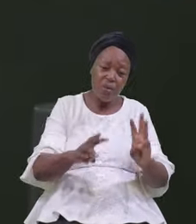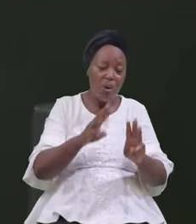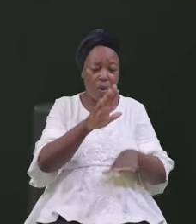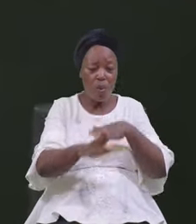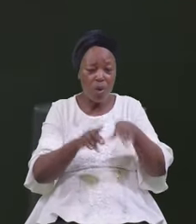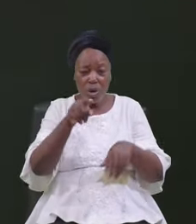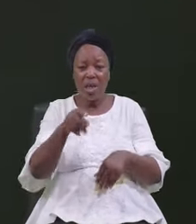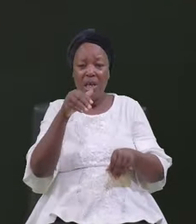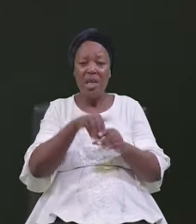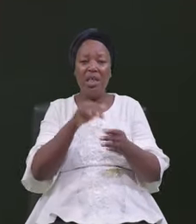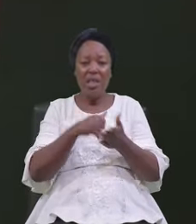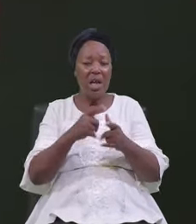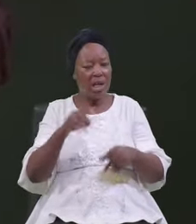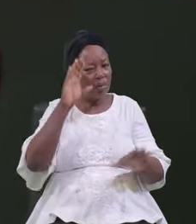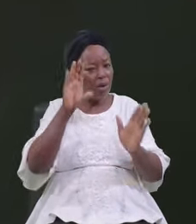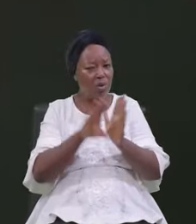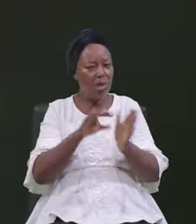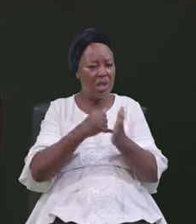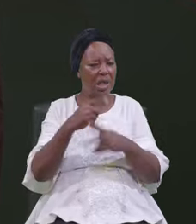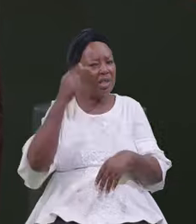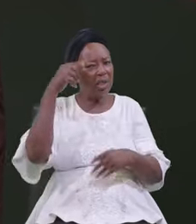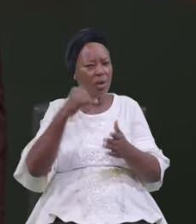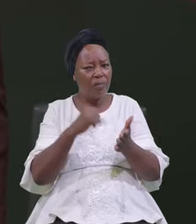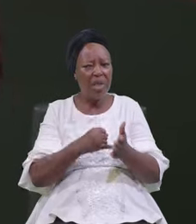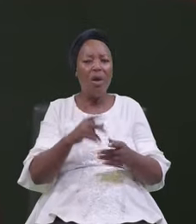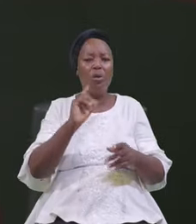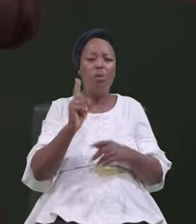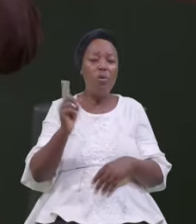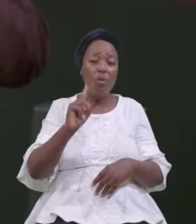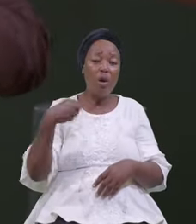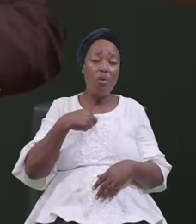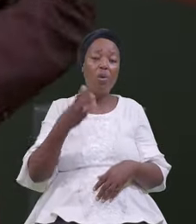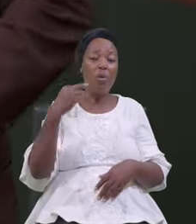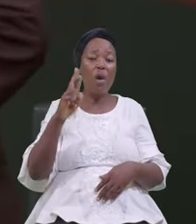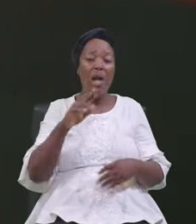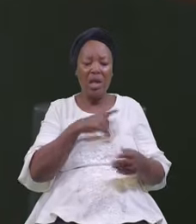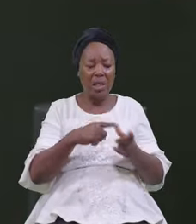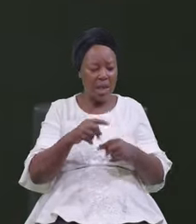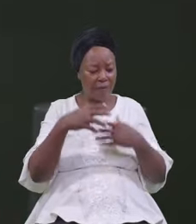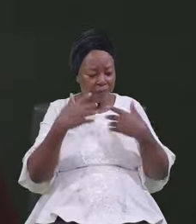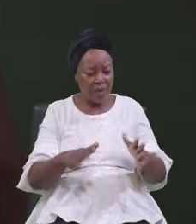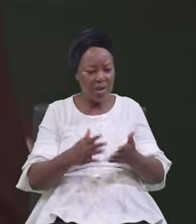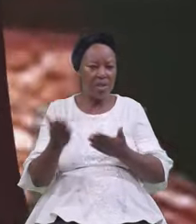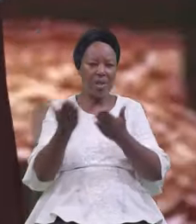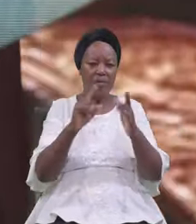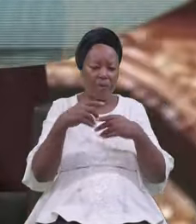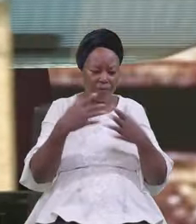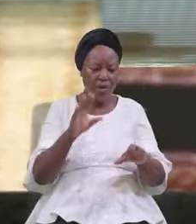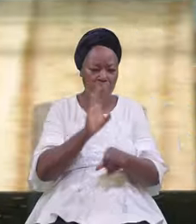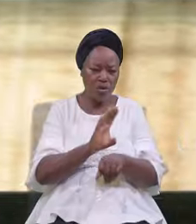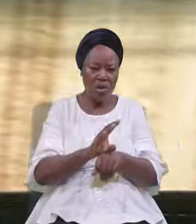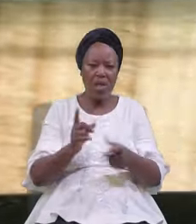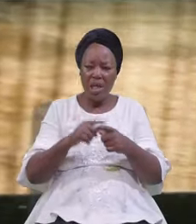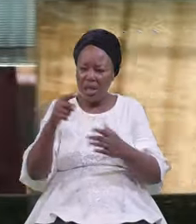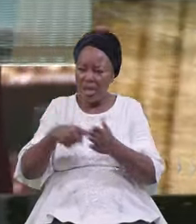in. I can see the picture now, where we were, they were finished the service. And this a person that